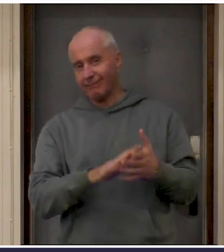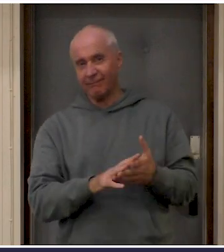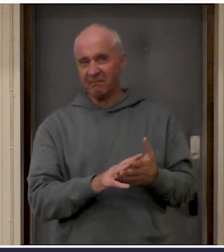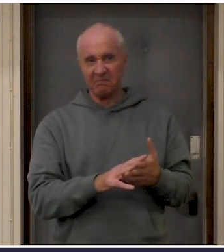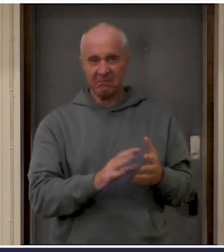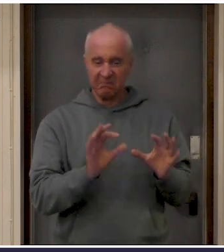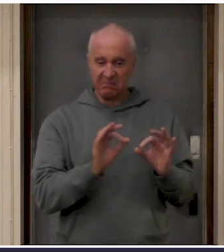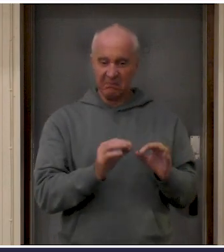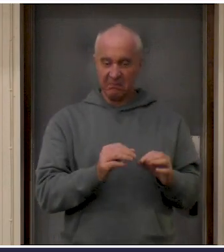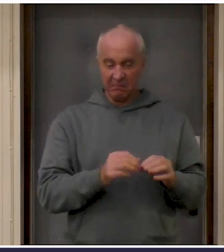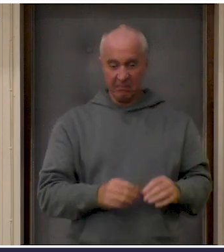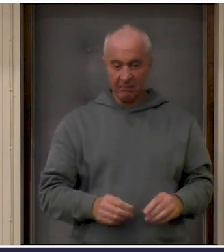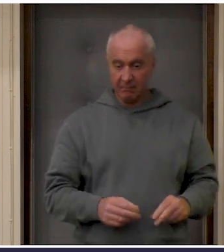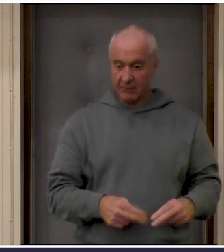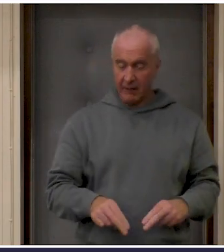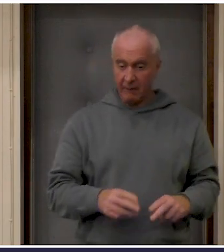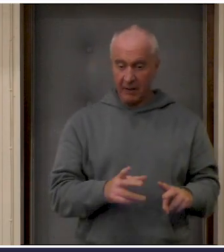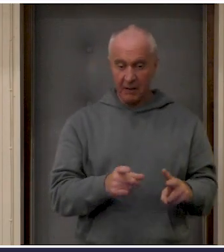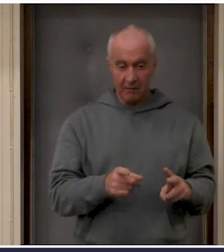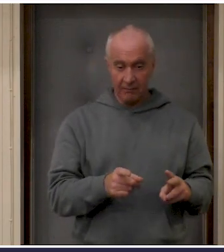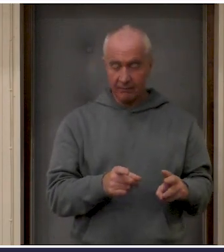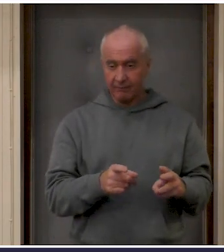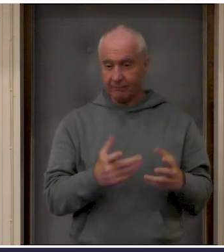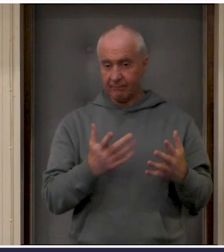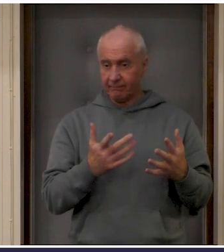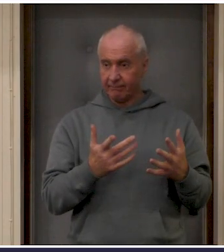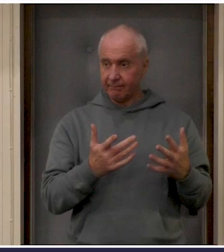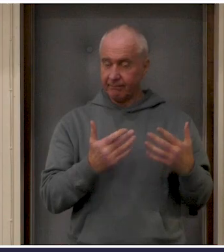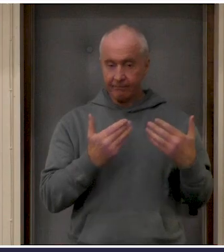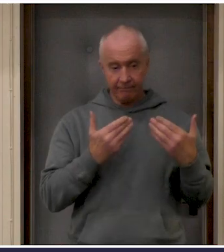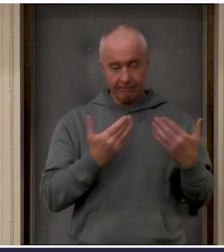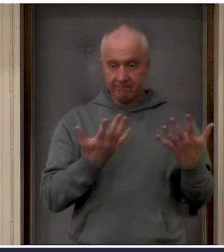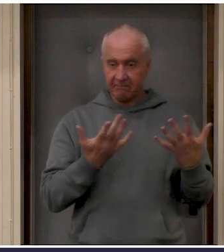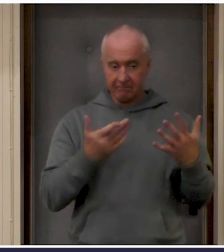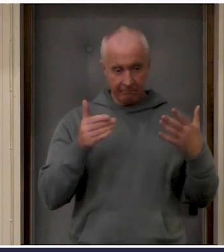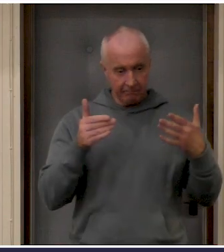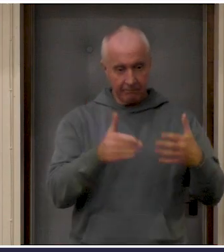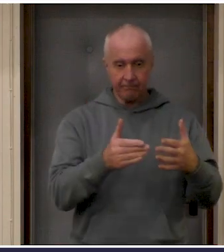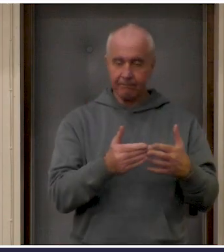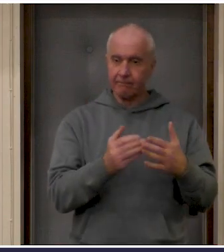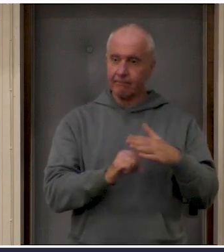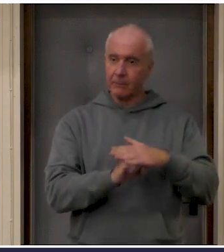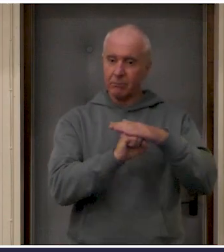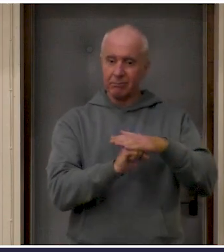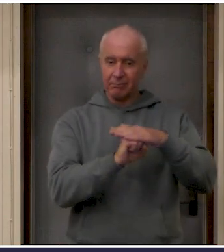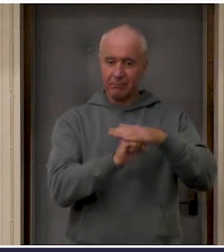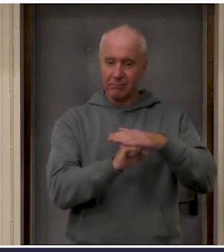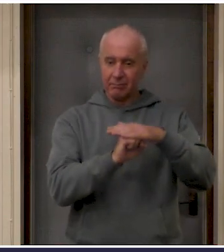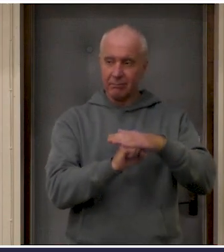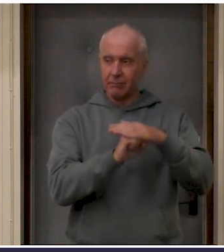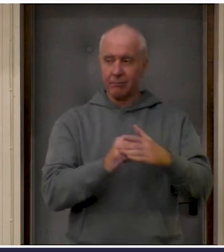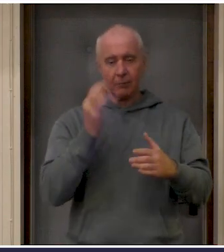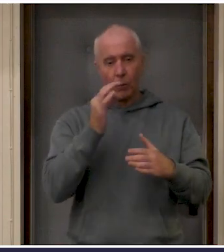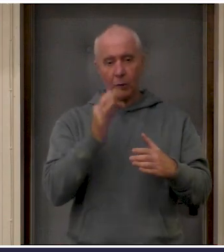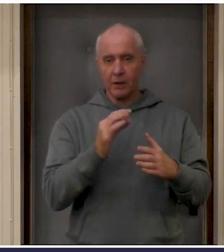one-dimensional. So the Navy program was almost solely pressurized water reactors, and they